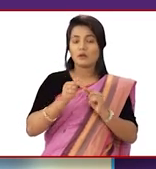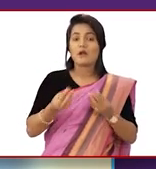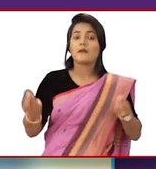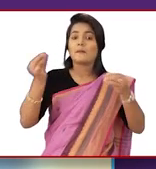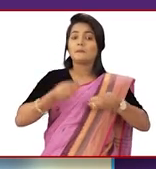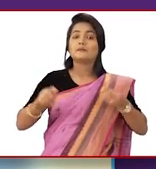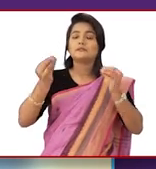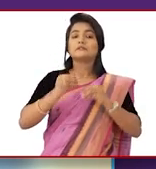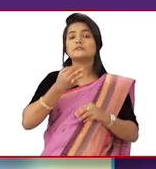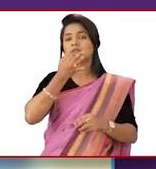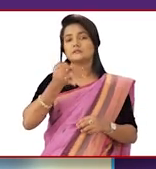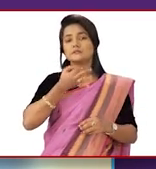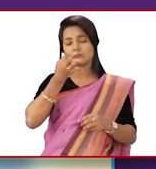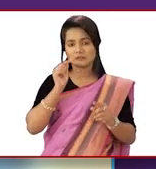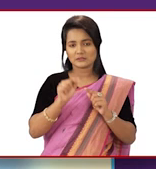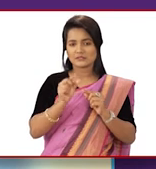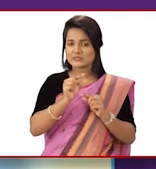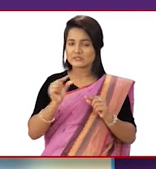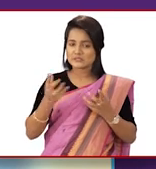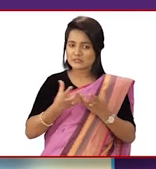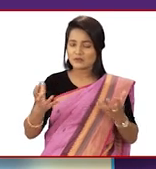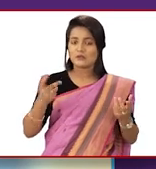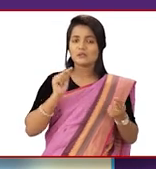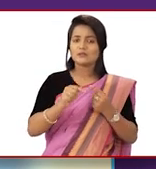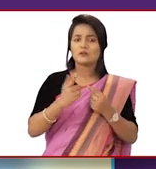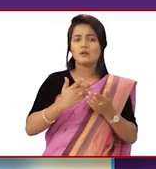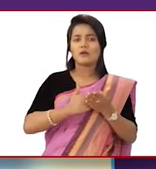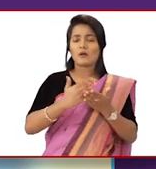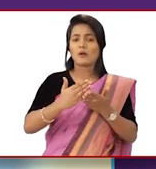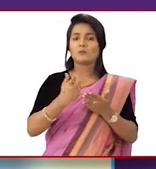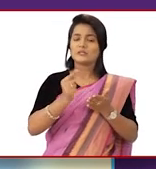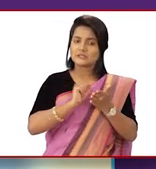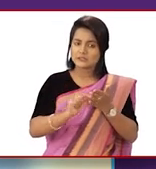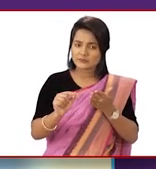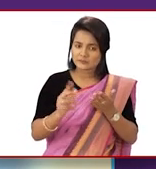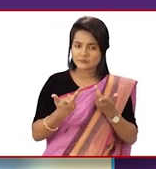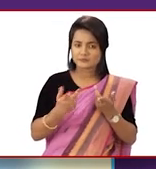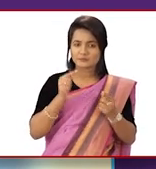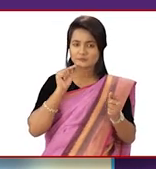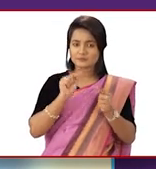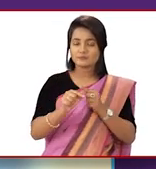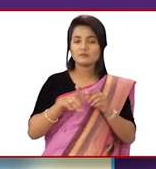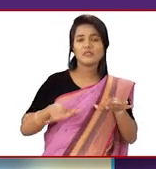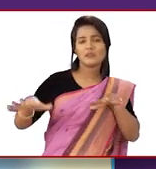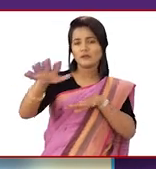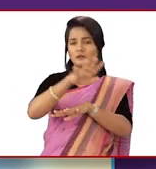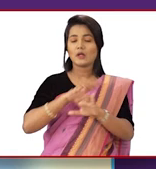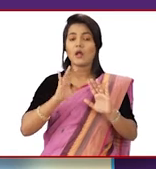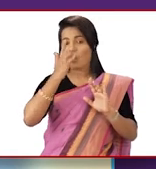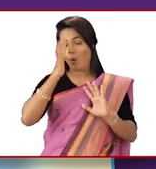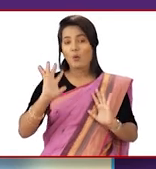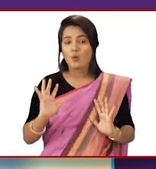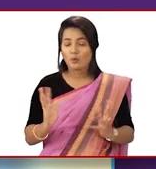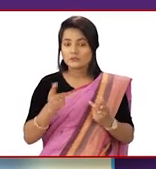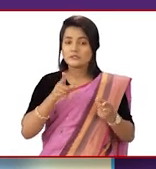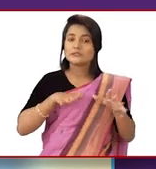things. So a certain act or a certain action is probably natural. it is only